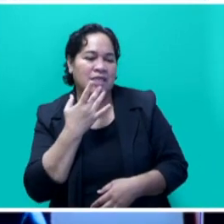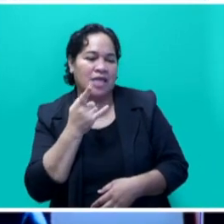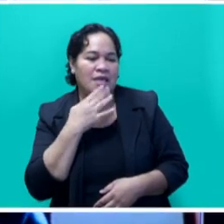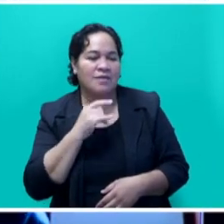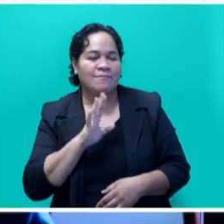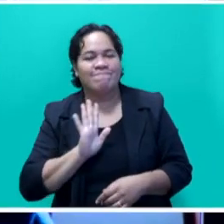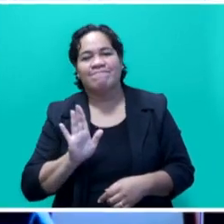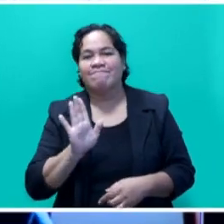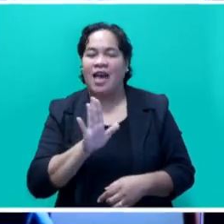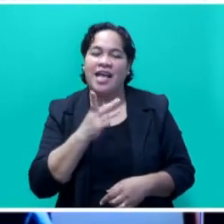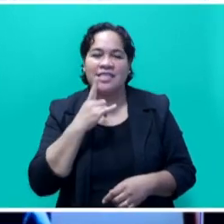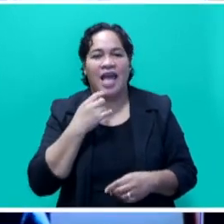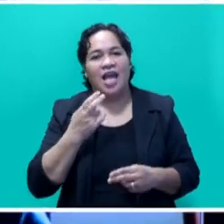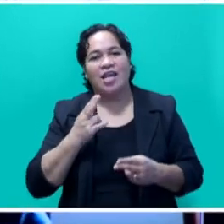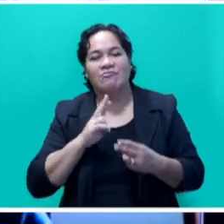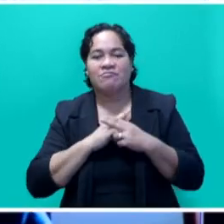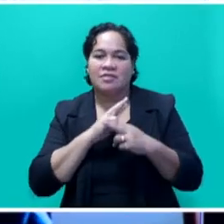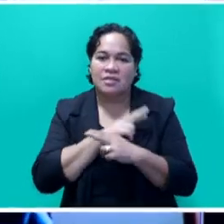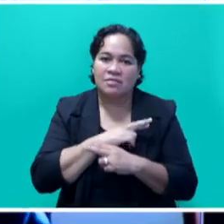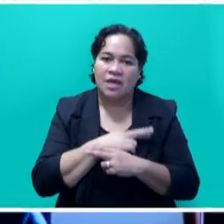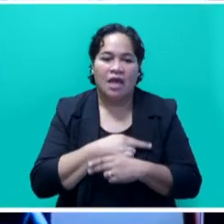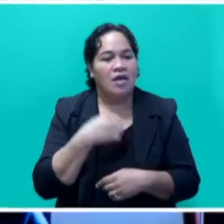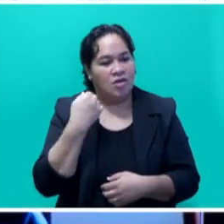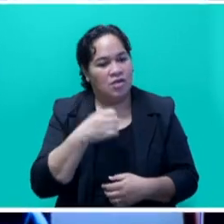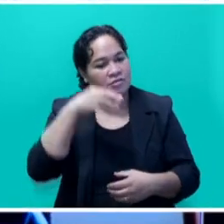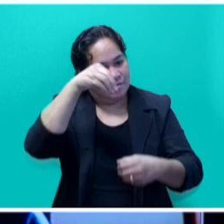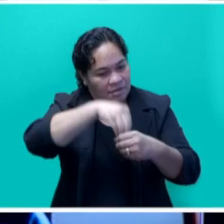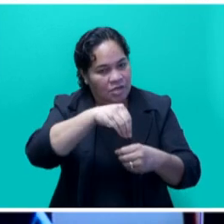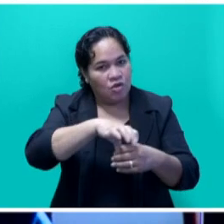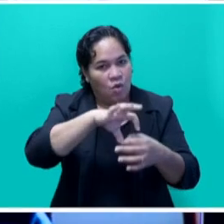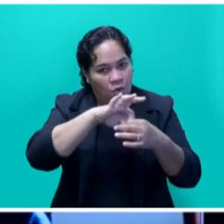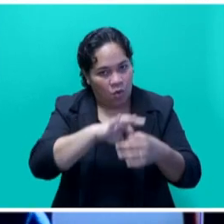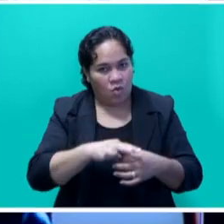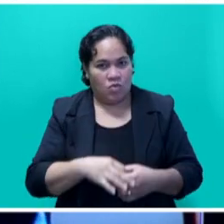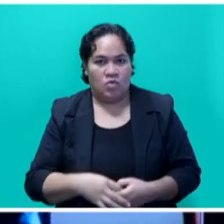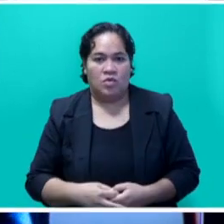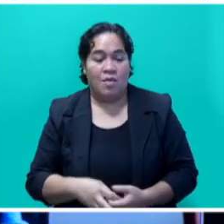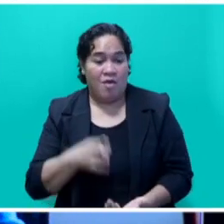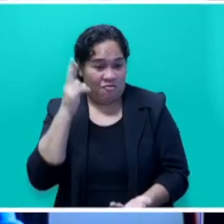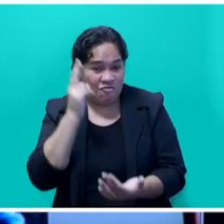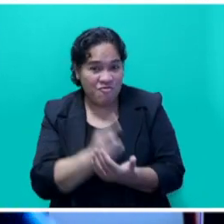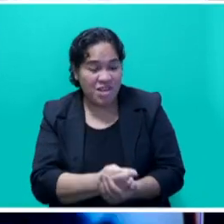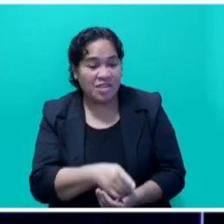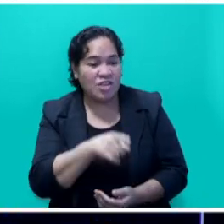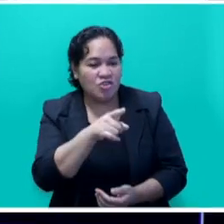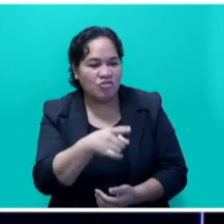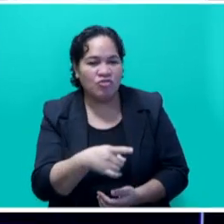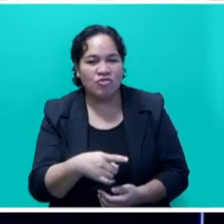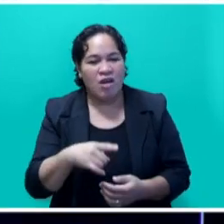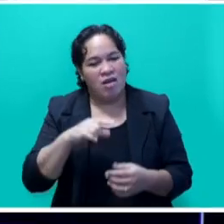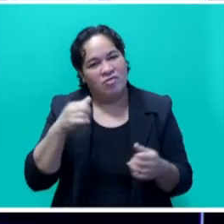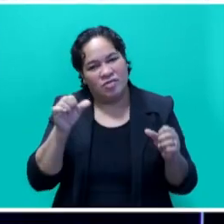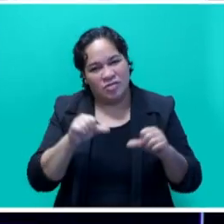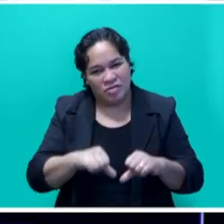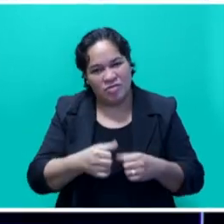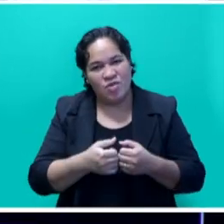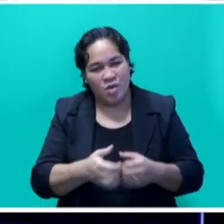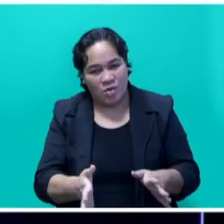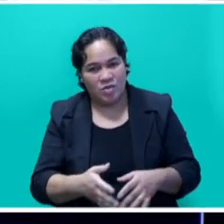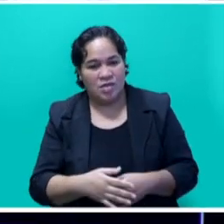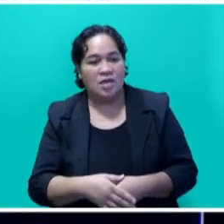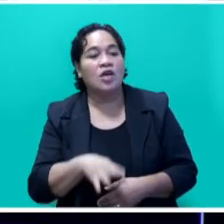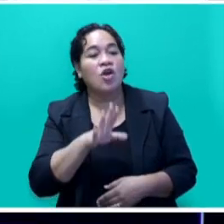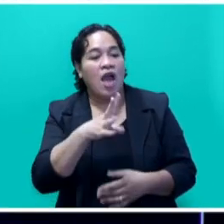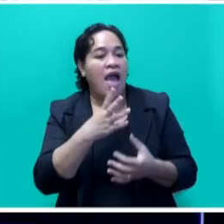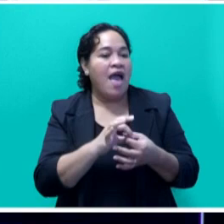front. The reality is that you are simply clutching at straws. You have your own political party members going and signing people for other